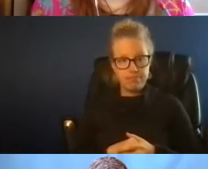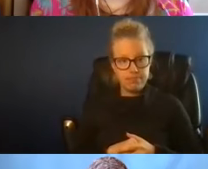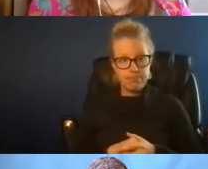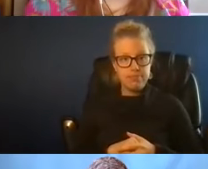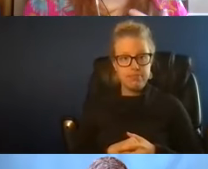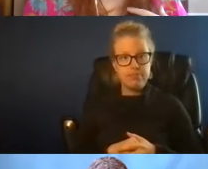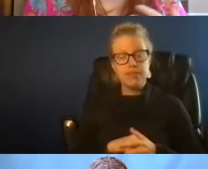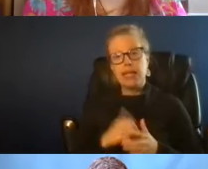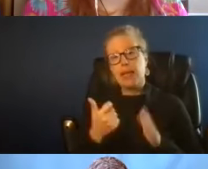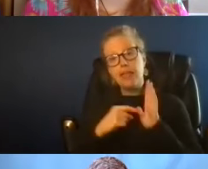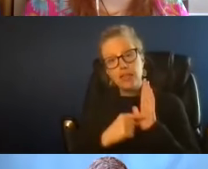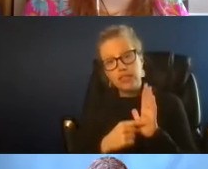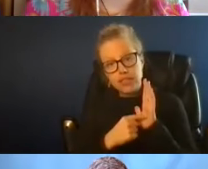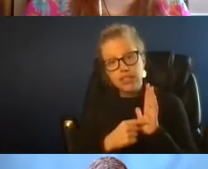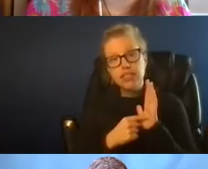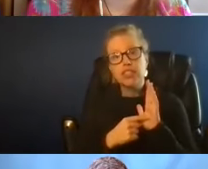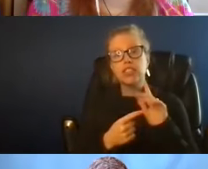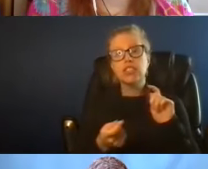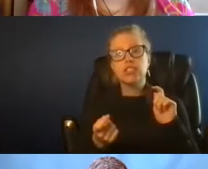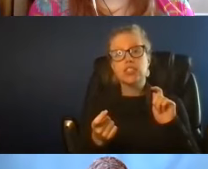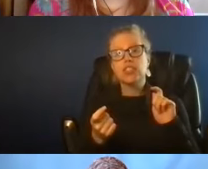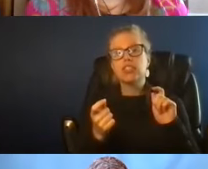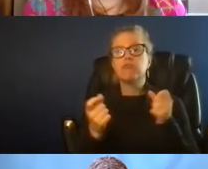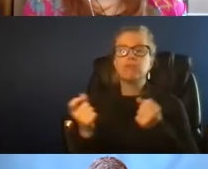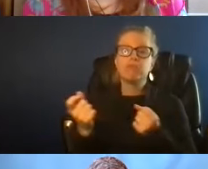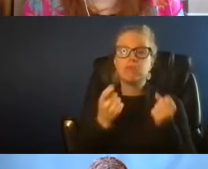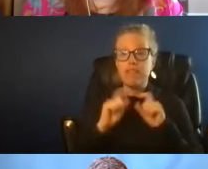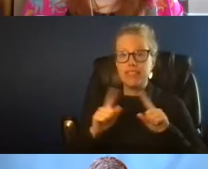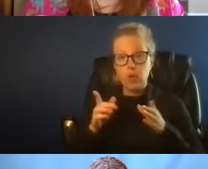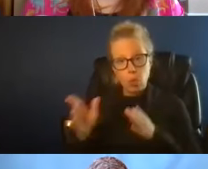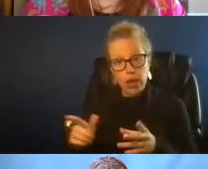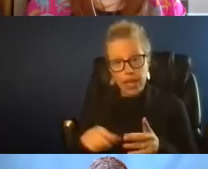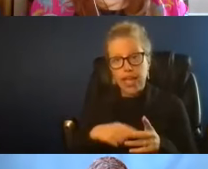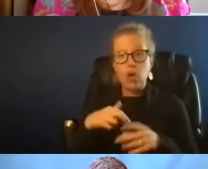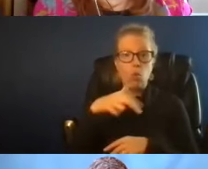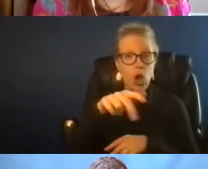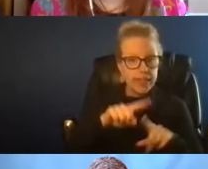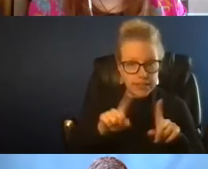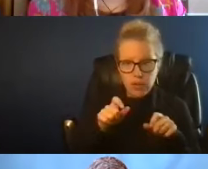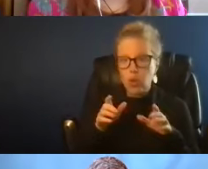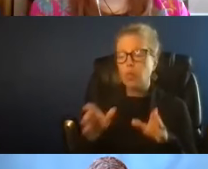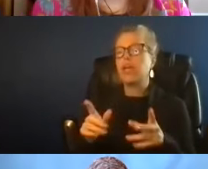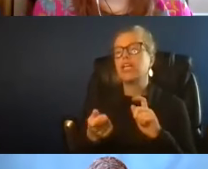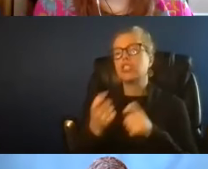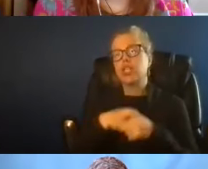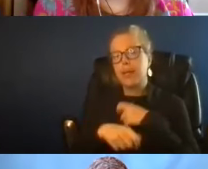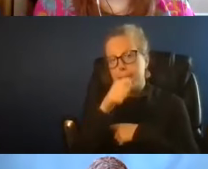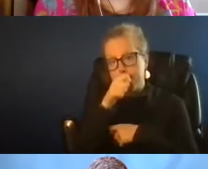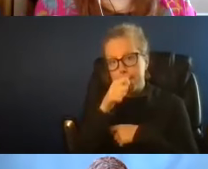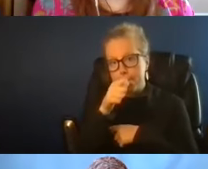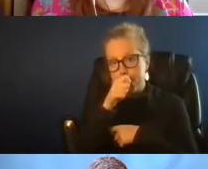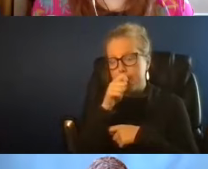Other examples of changing routes to work, changing passwords, teaching kids to call